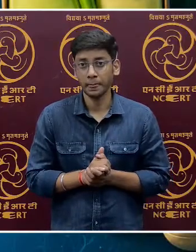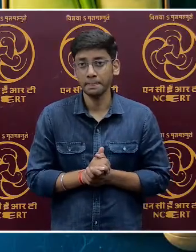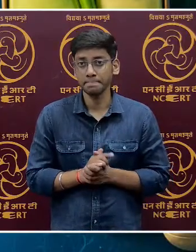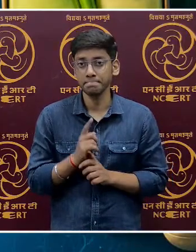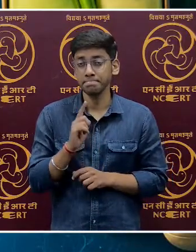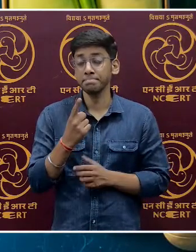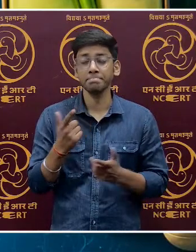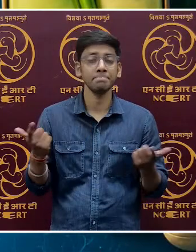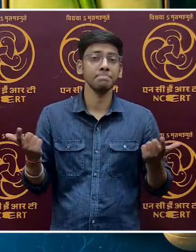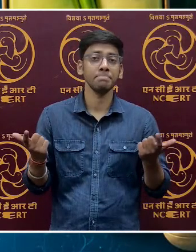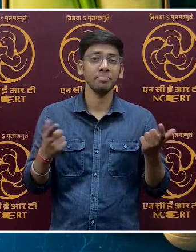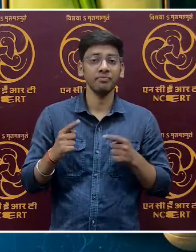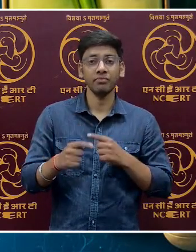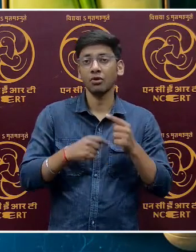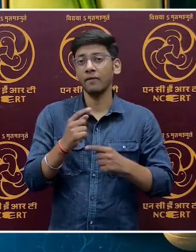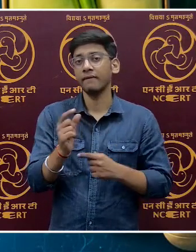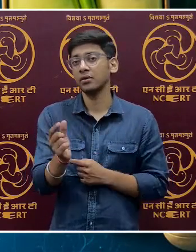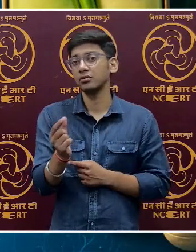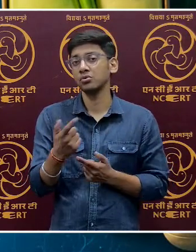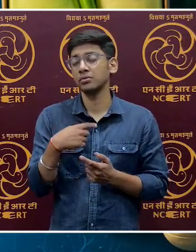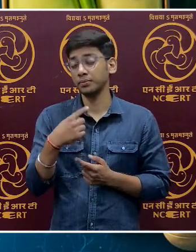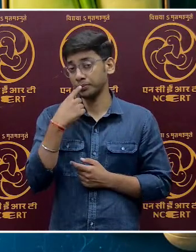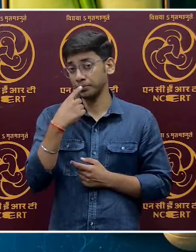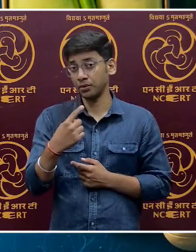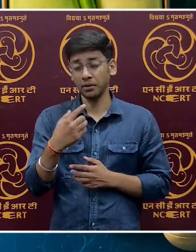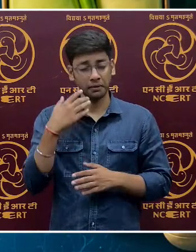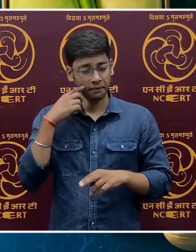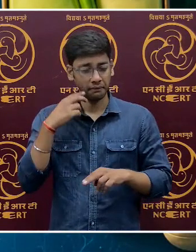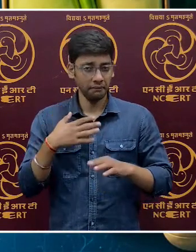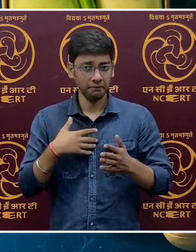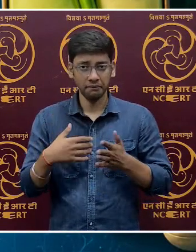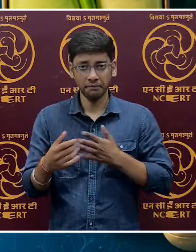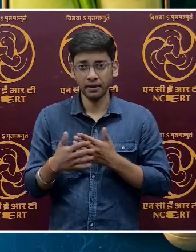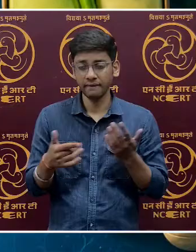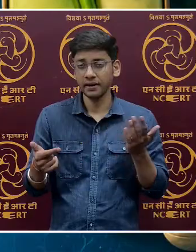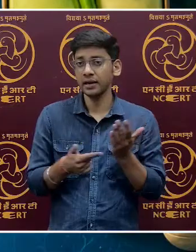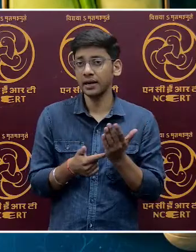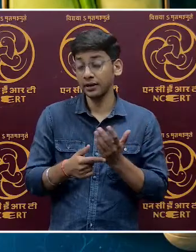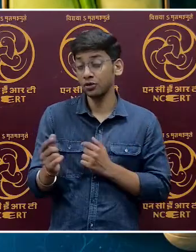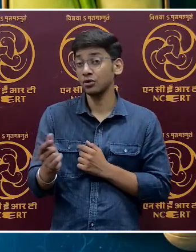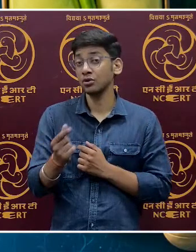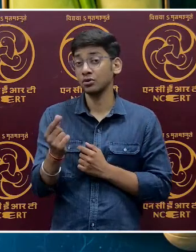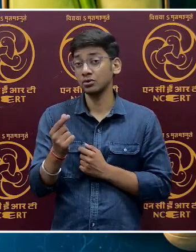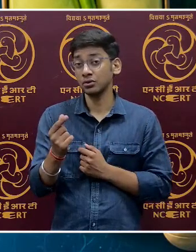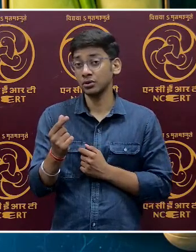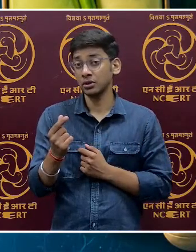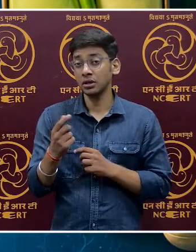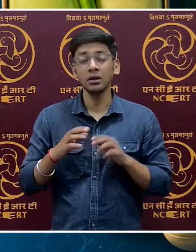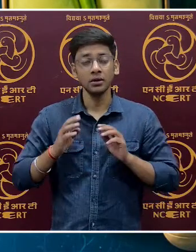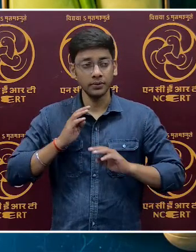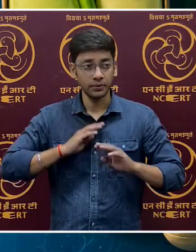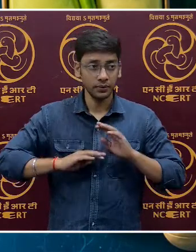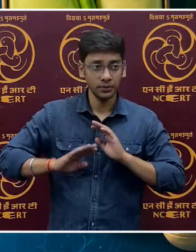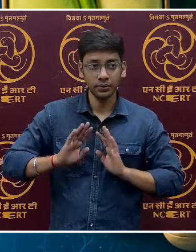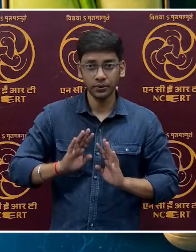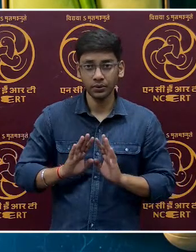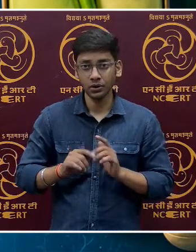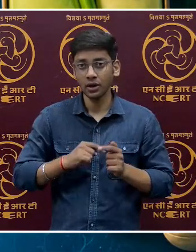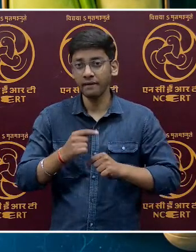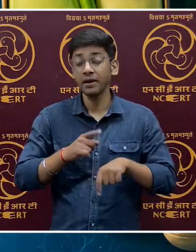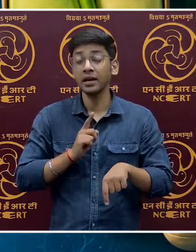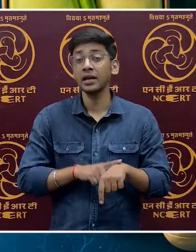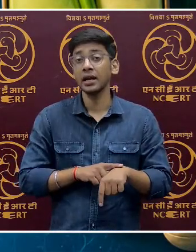One thing I always used to say, whensoever you are using the technology, you have to have a patience, because every